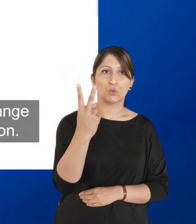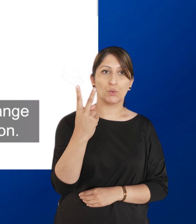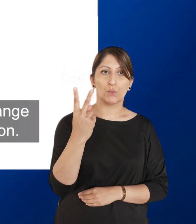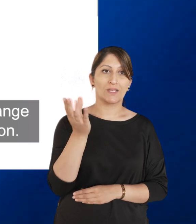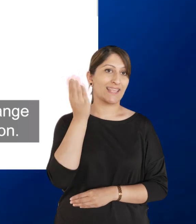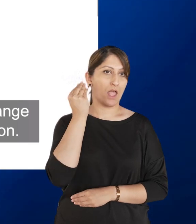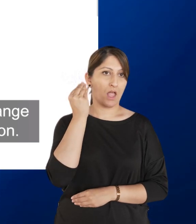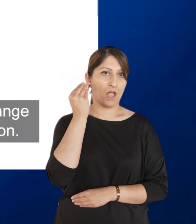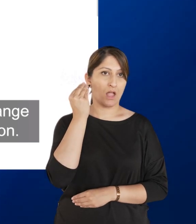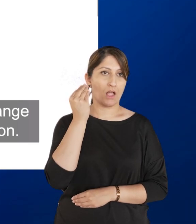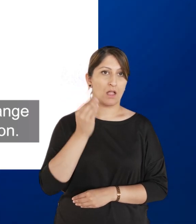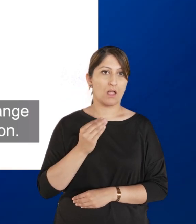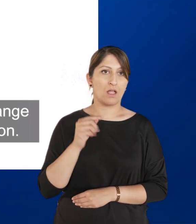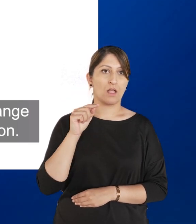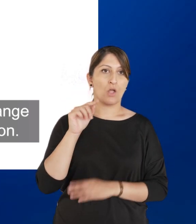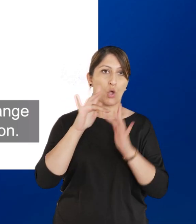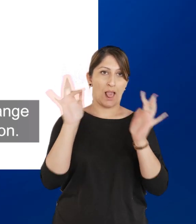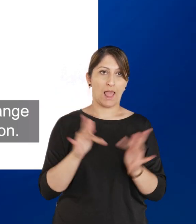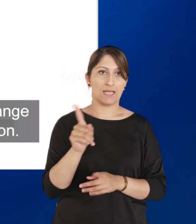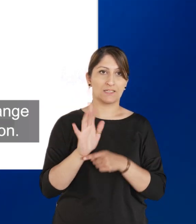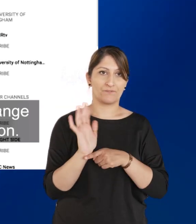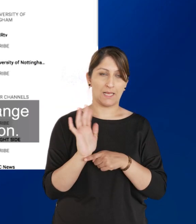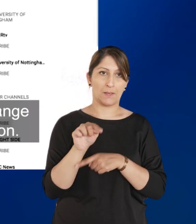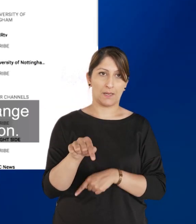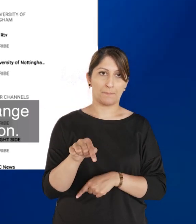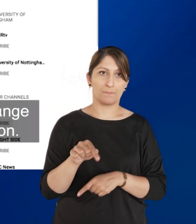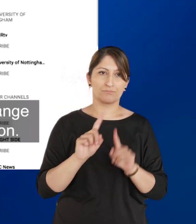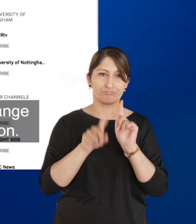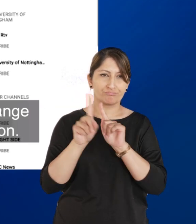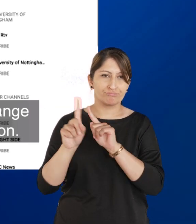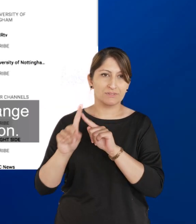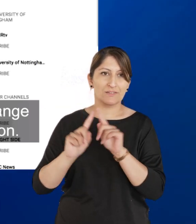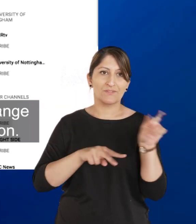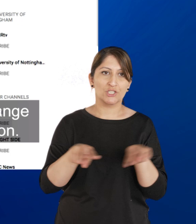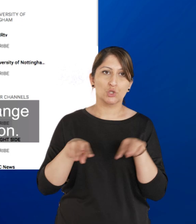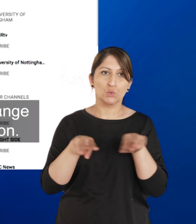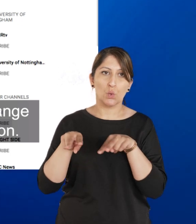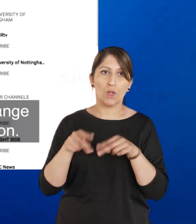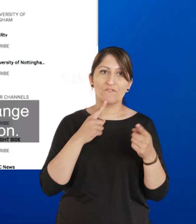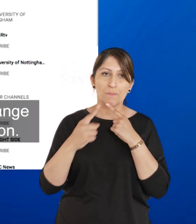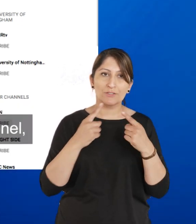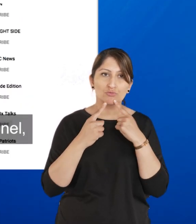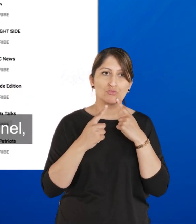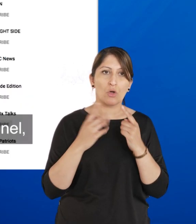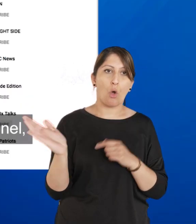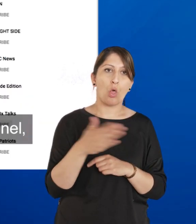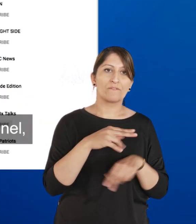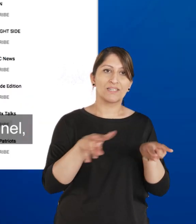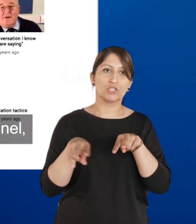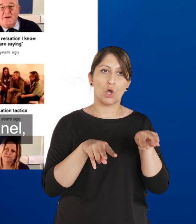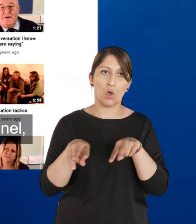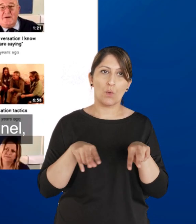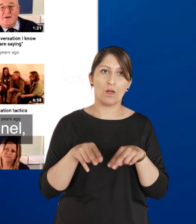series of free online videos that cover a range of practical aspects of hearing aids and communication. All videos